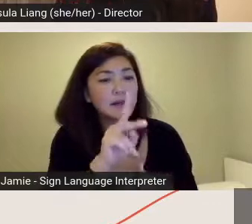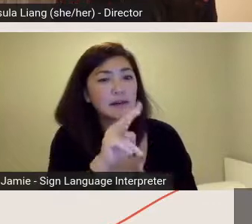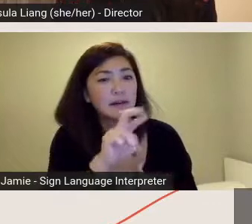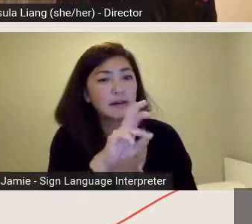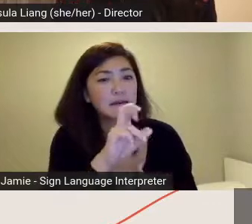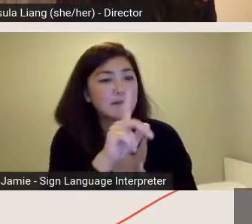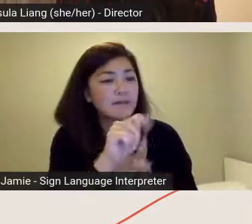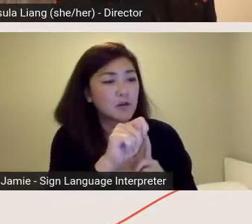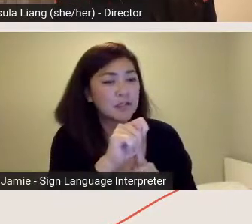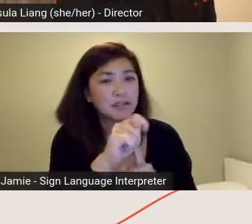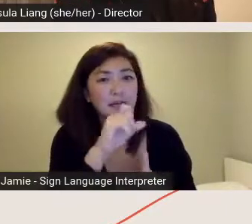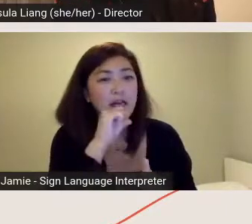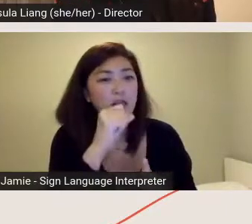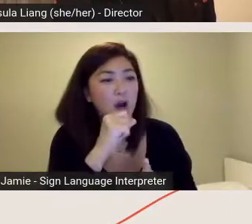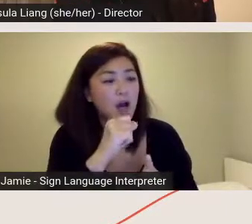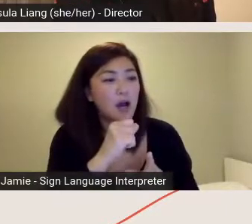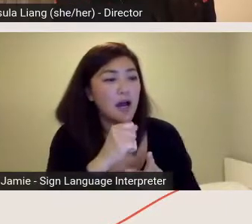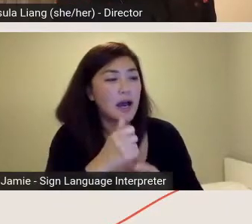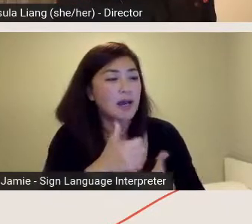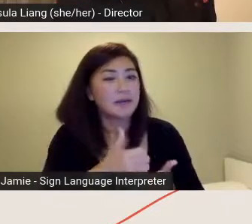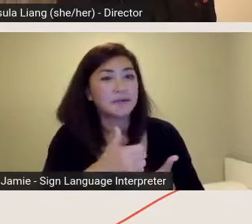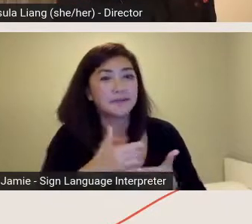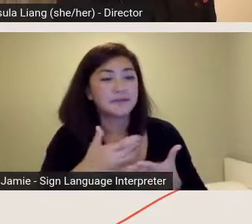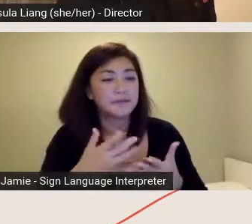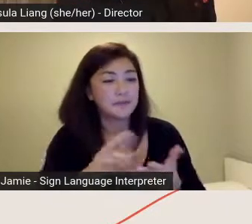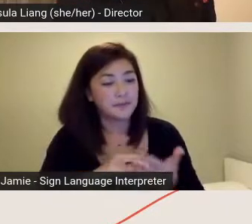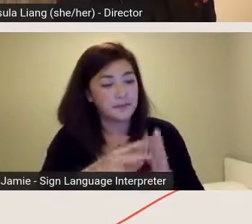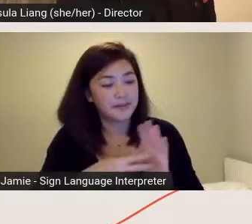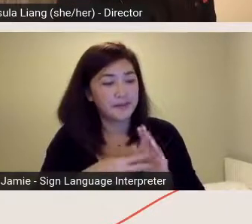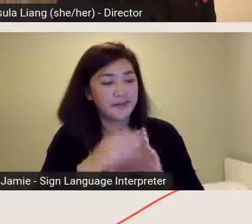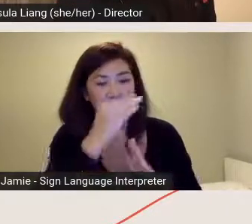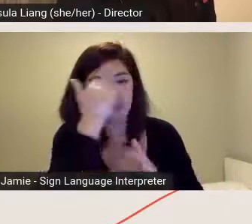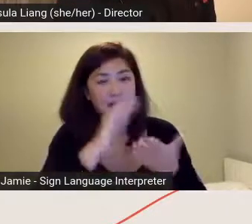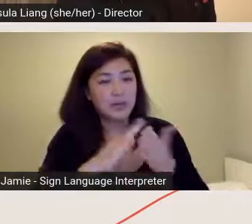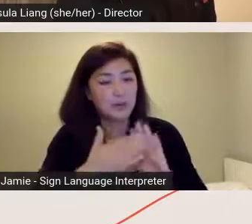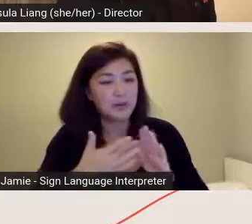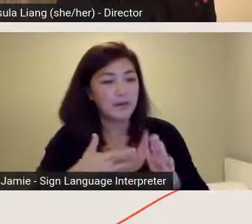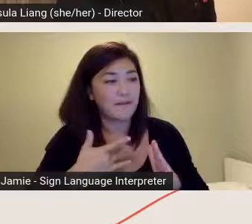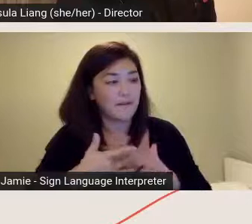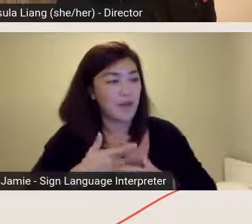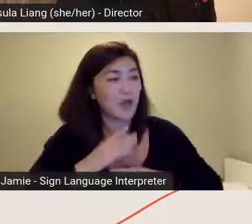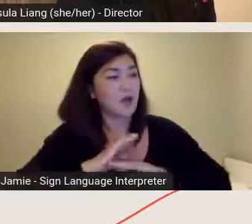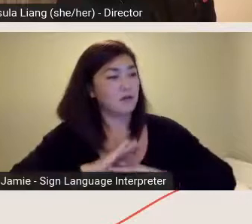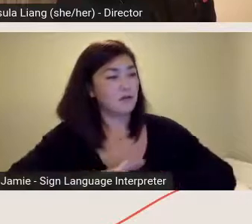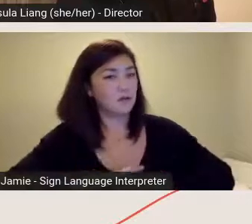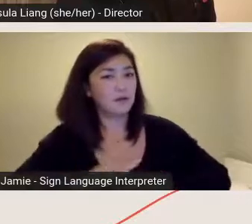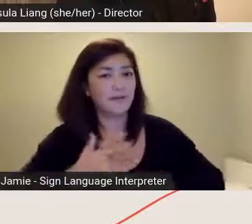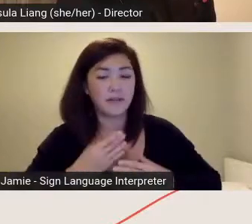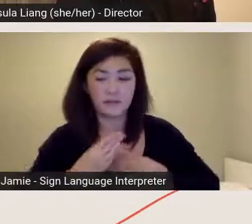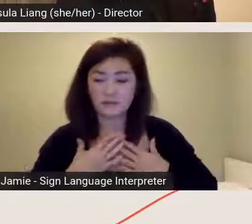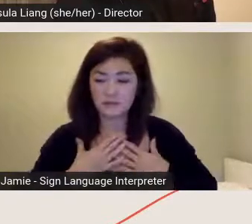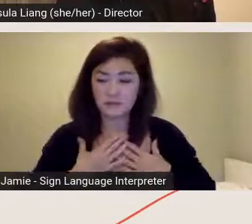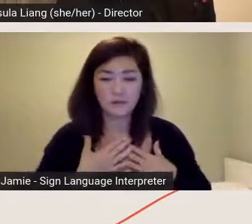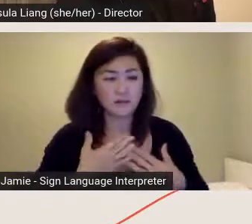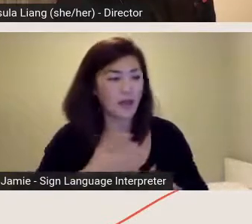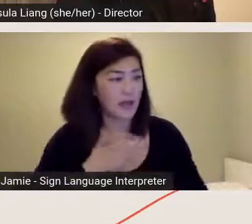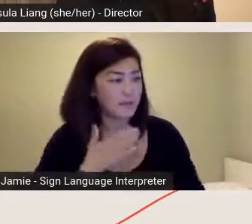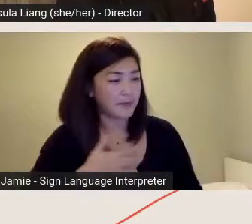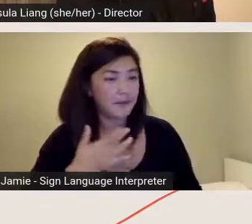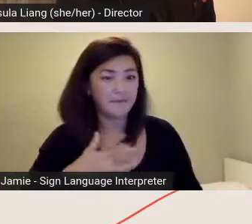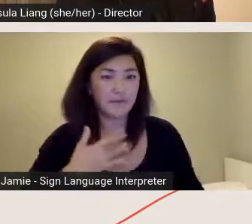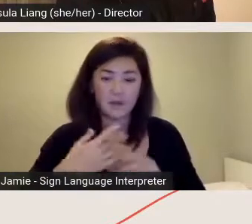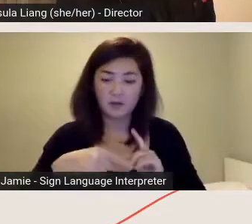Black community. It does not appease us to receive for Peter